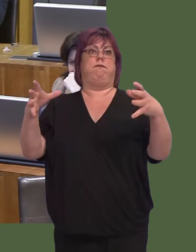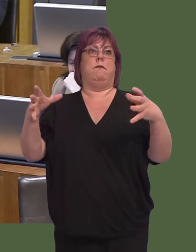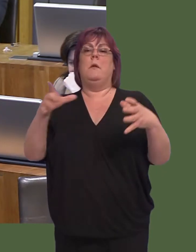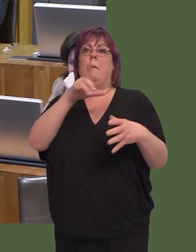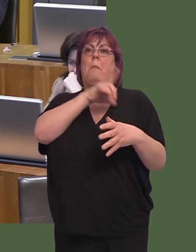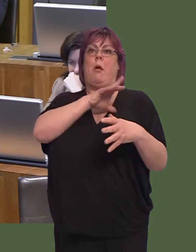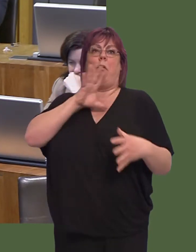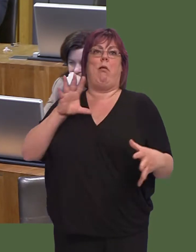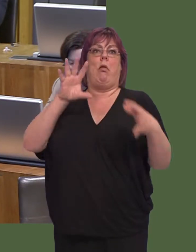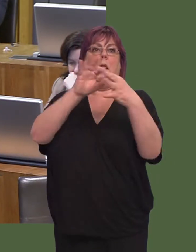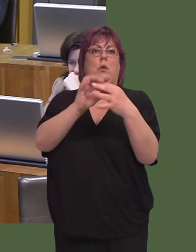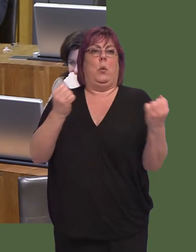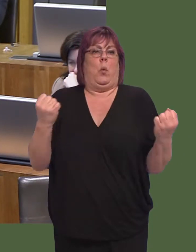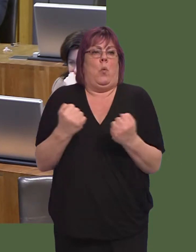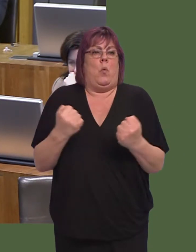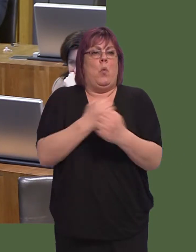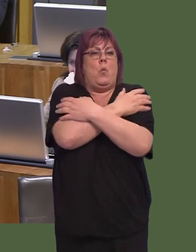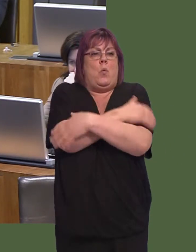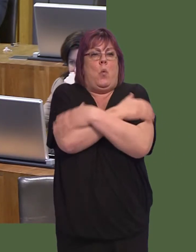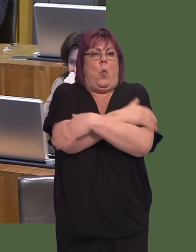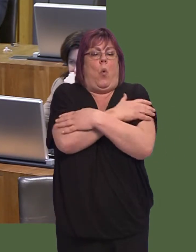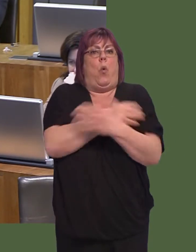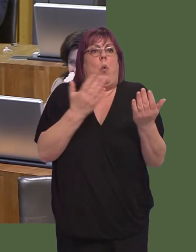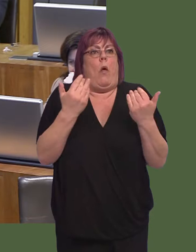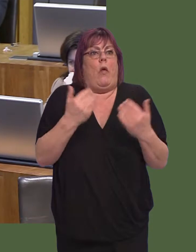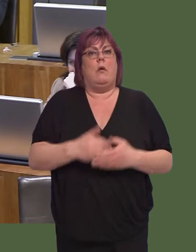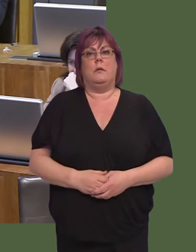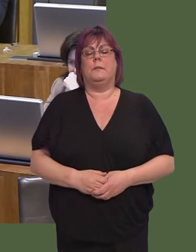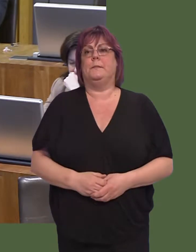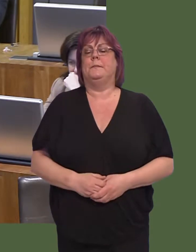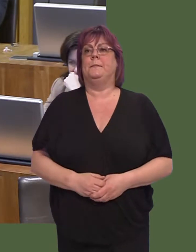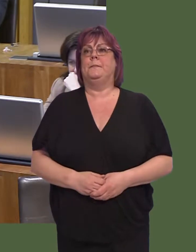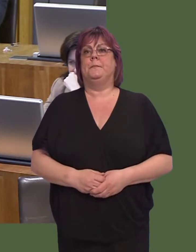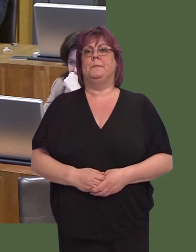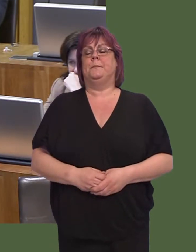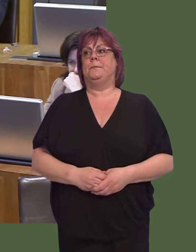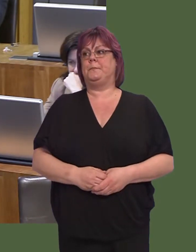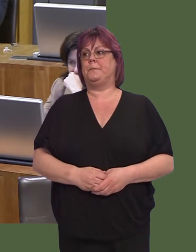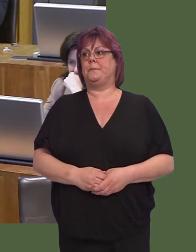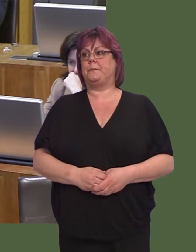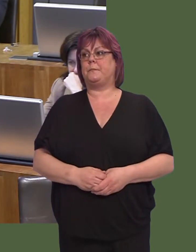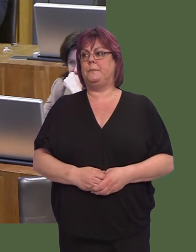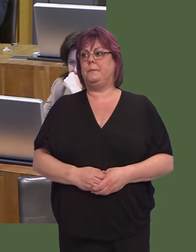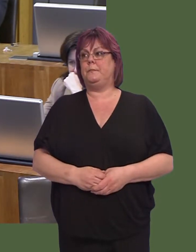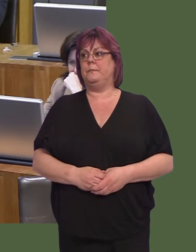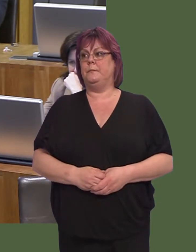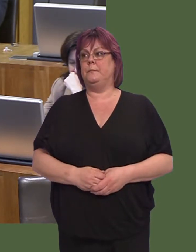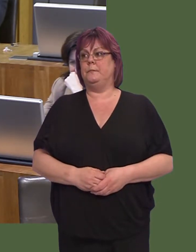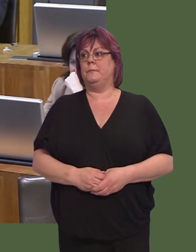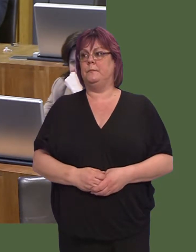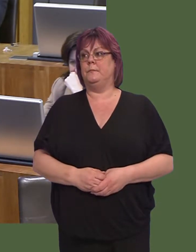of people who had had strokes because of the cold weather. So what we do, of course, is to look